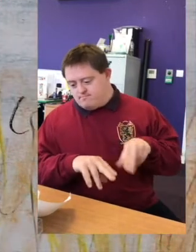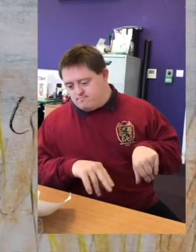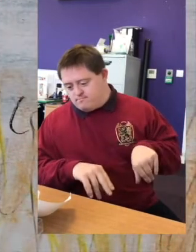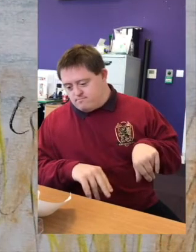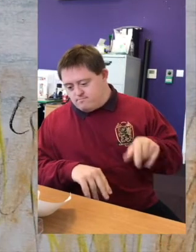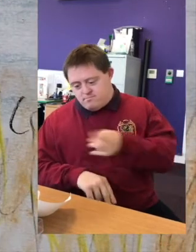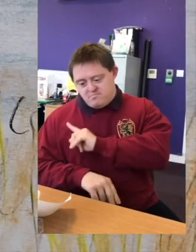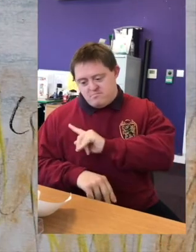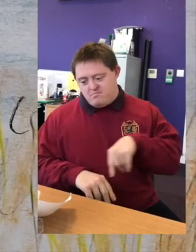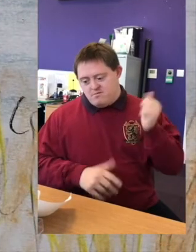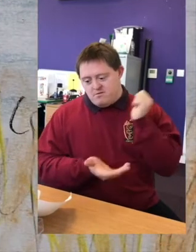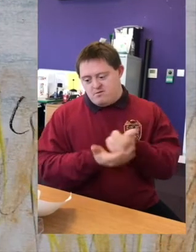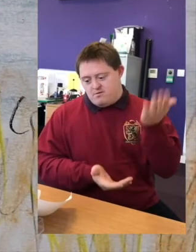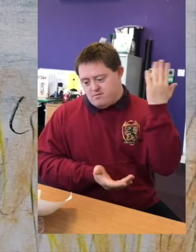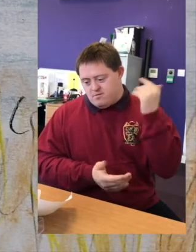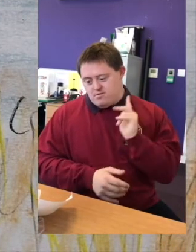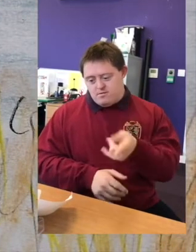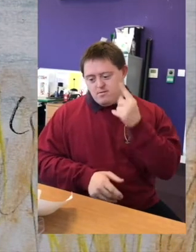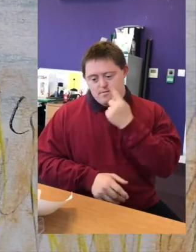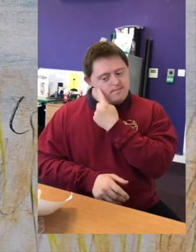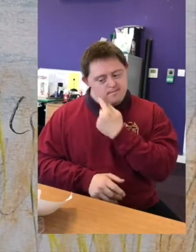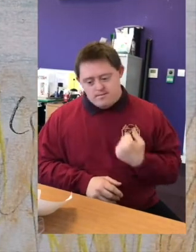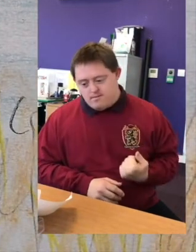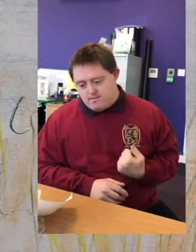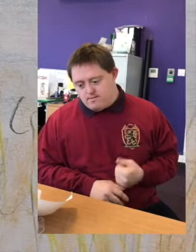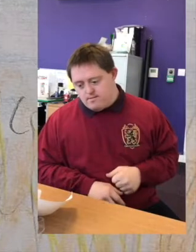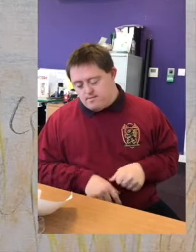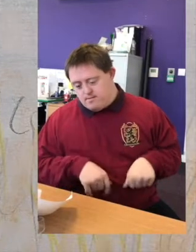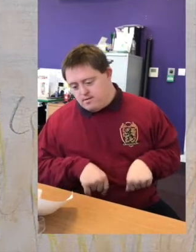Finally you're there, right before my eyes.